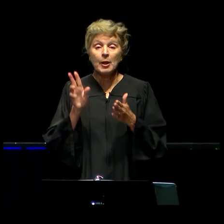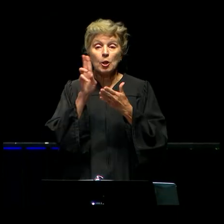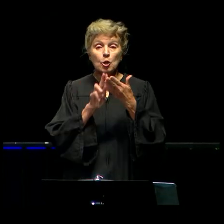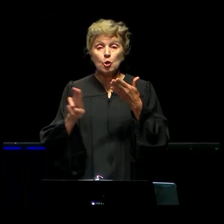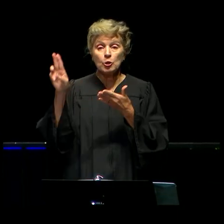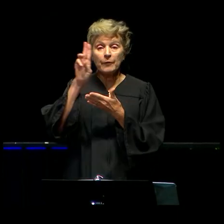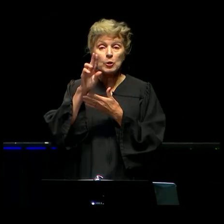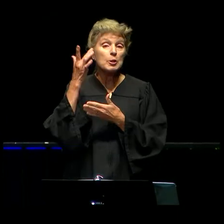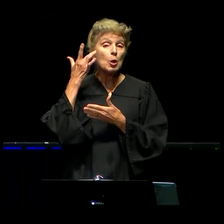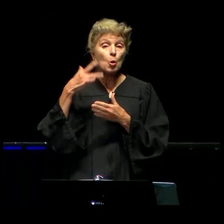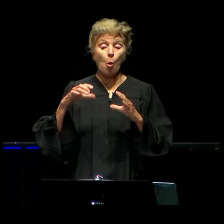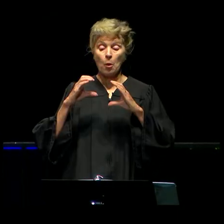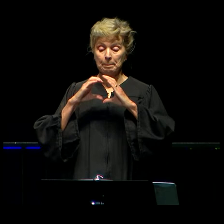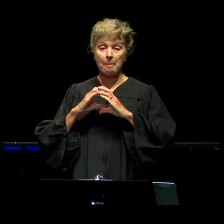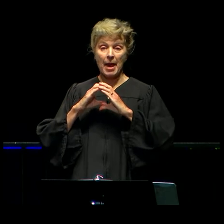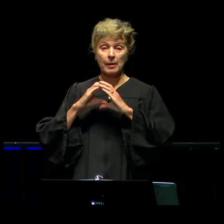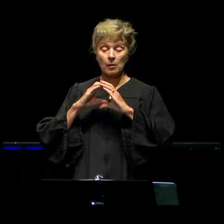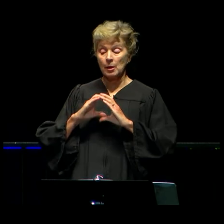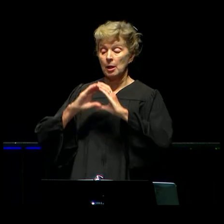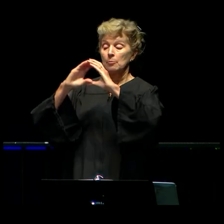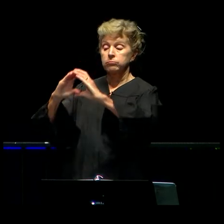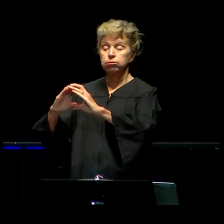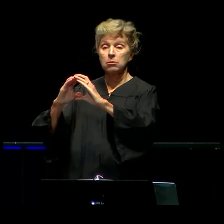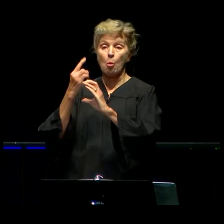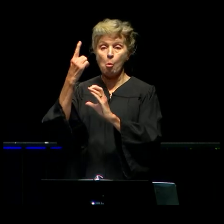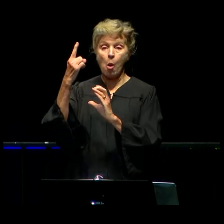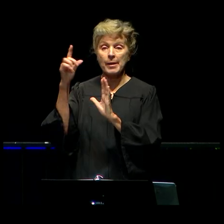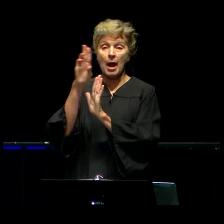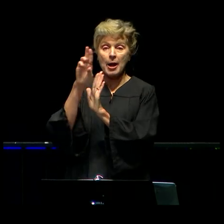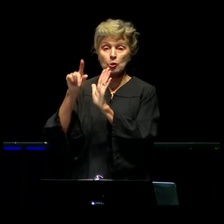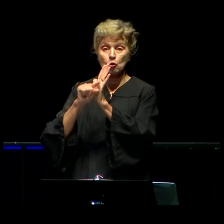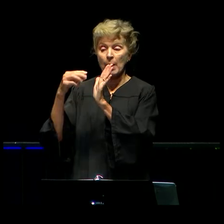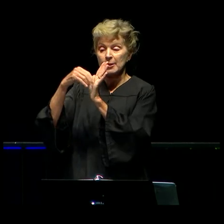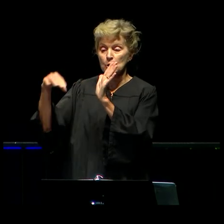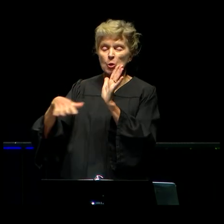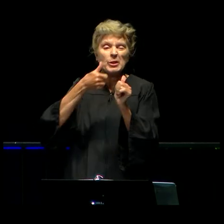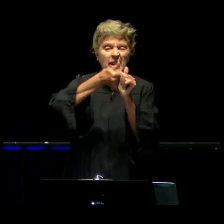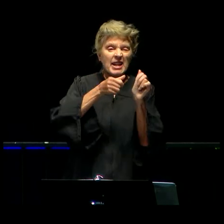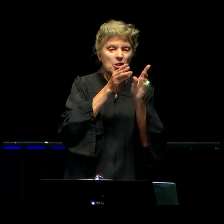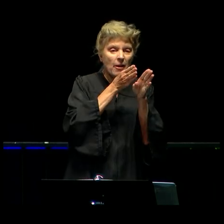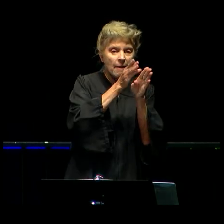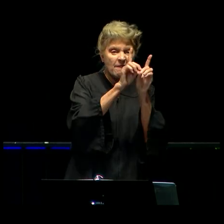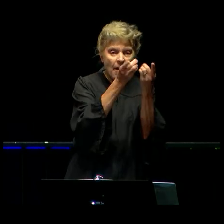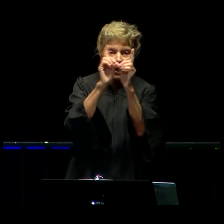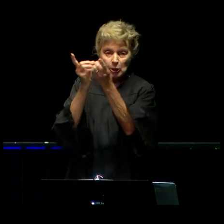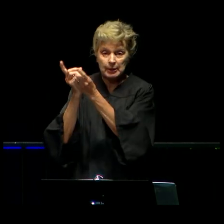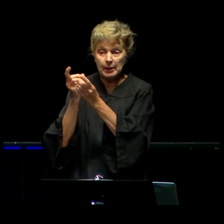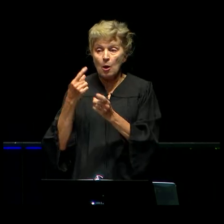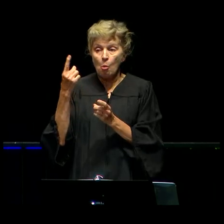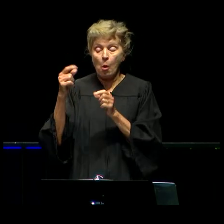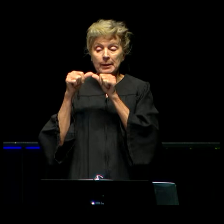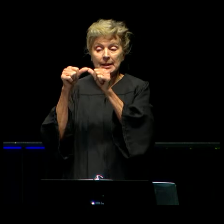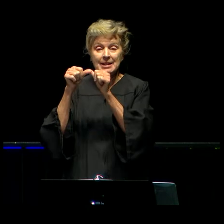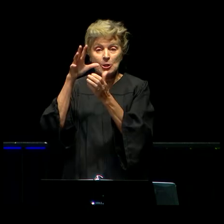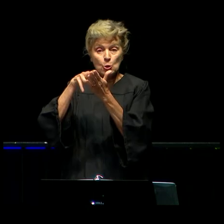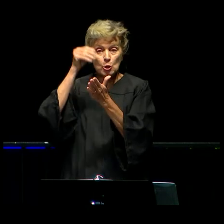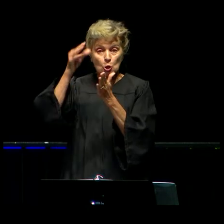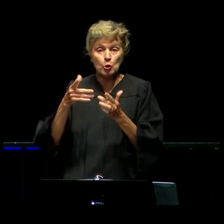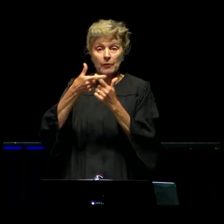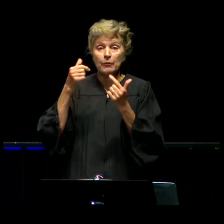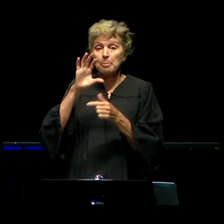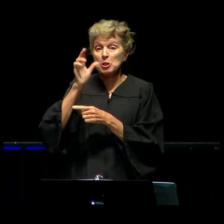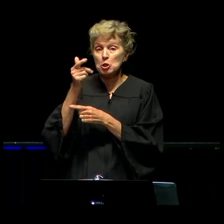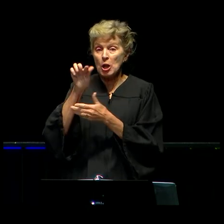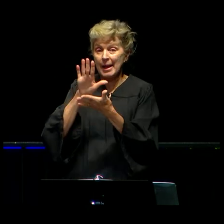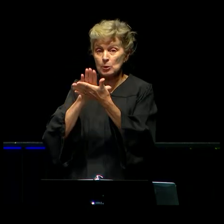University's gold medal is awarded to one undergraduate student in each faculty and one continuous learner from the Chang School.